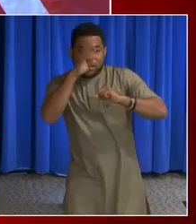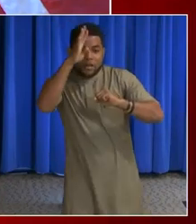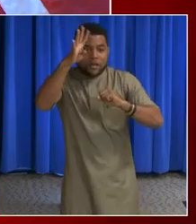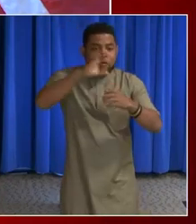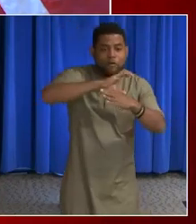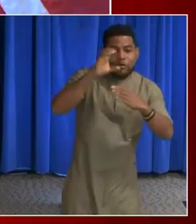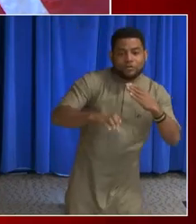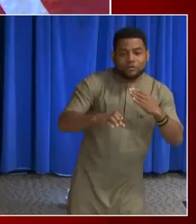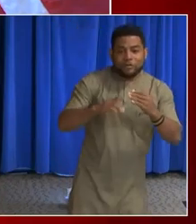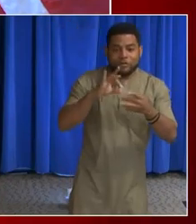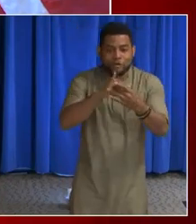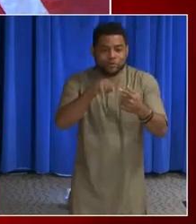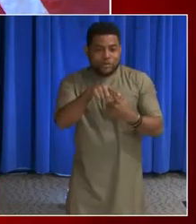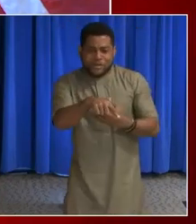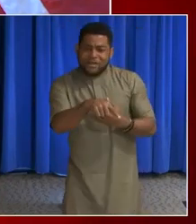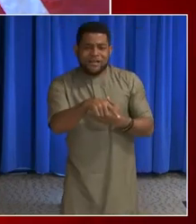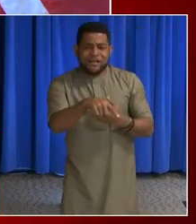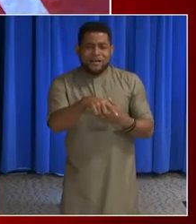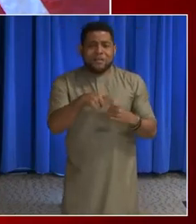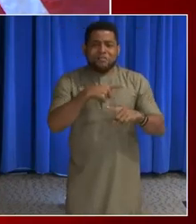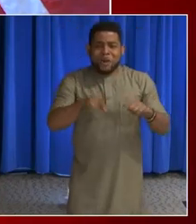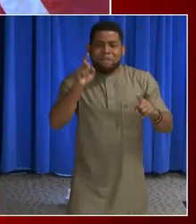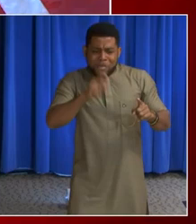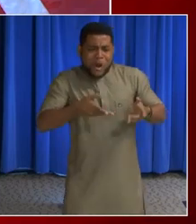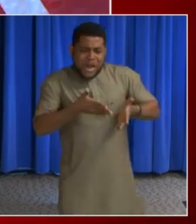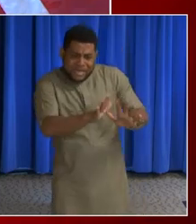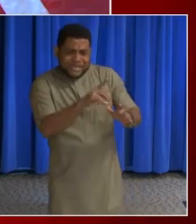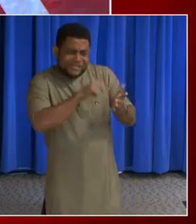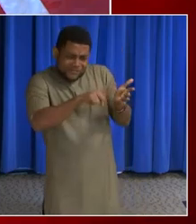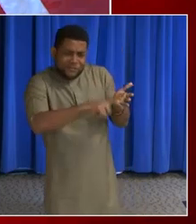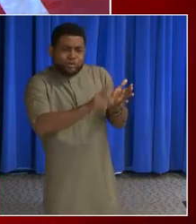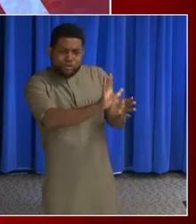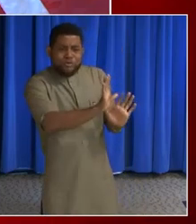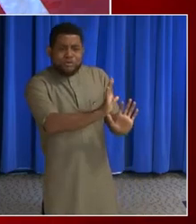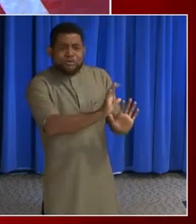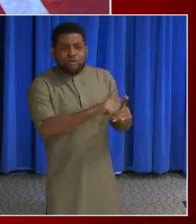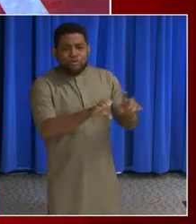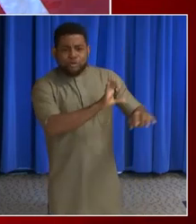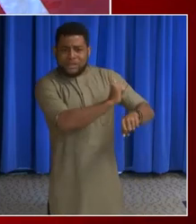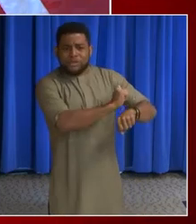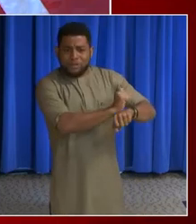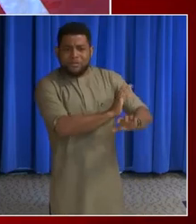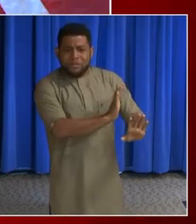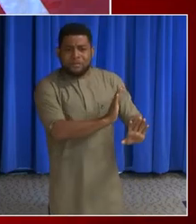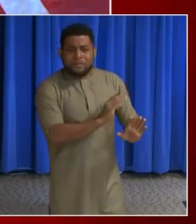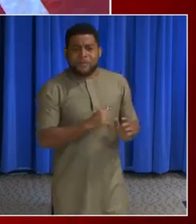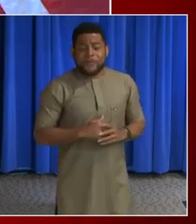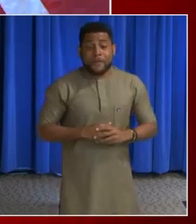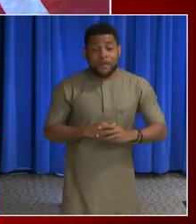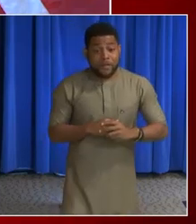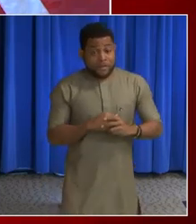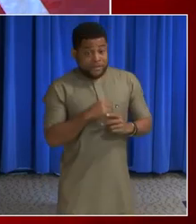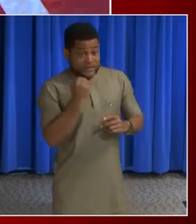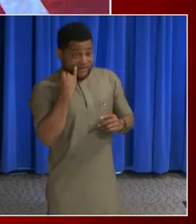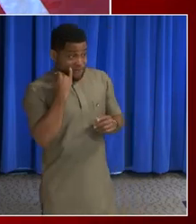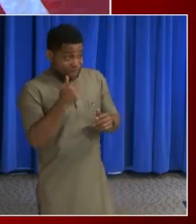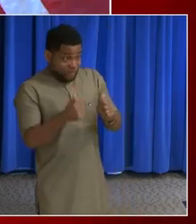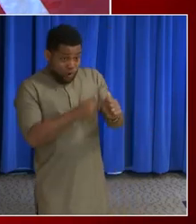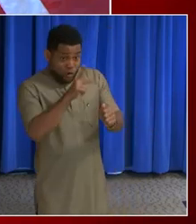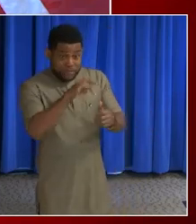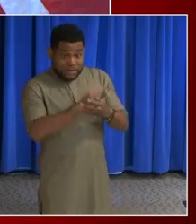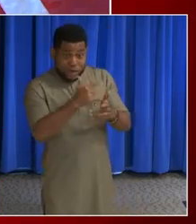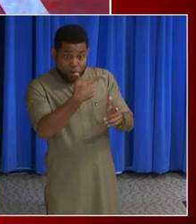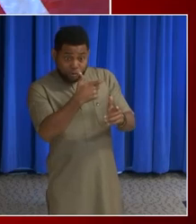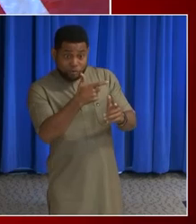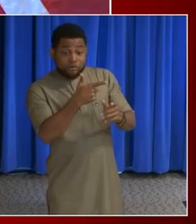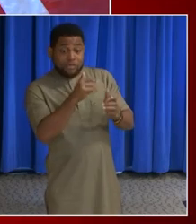the investigation to continue in this place. And if I could just follow up, yes. The handgun that you released a still photograph of in the